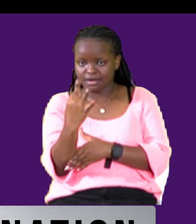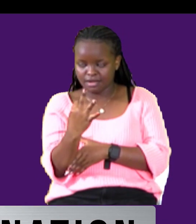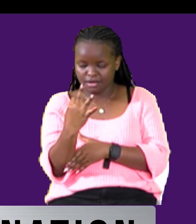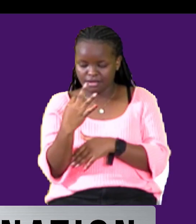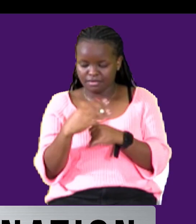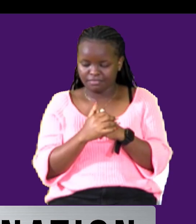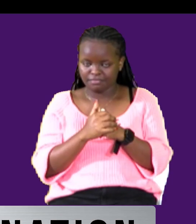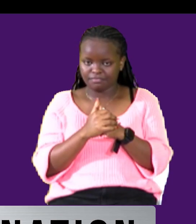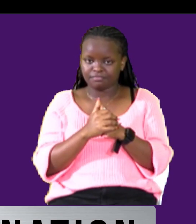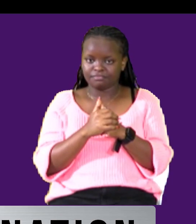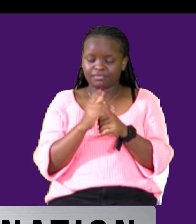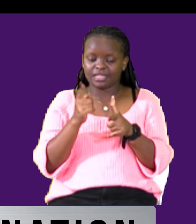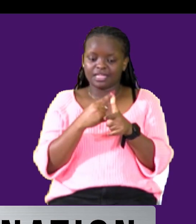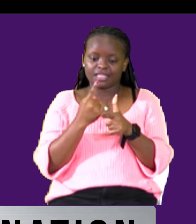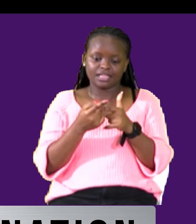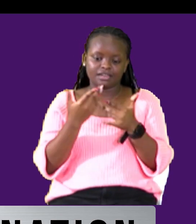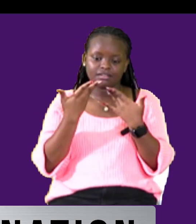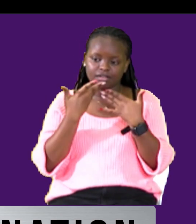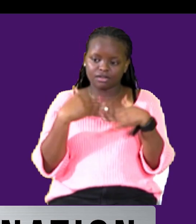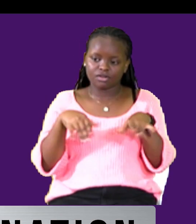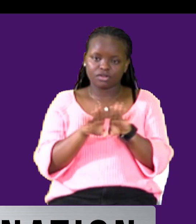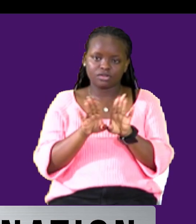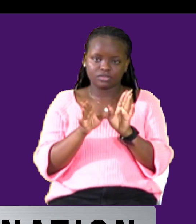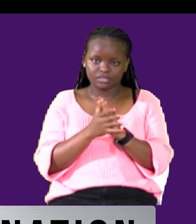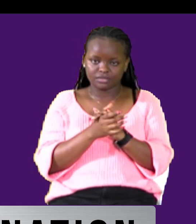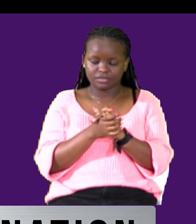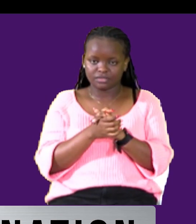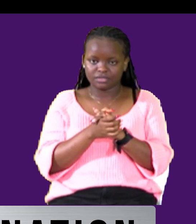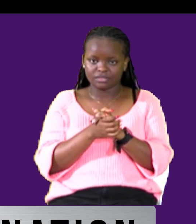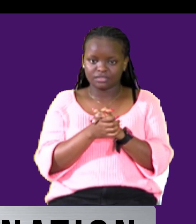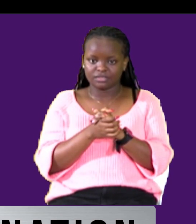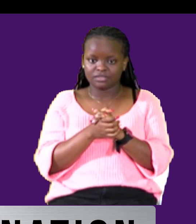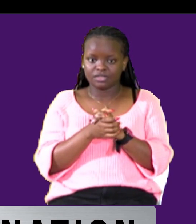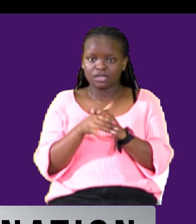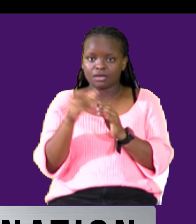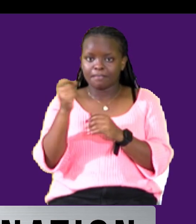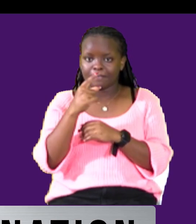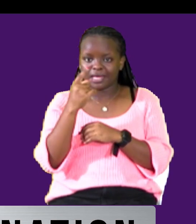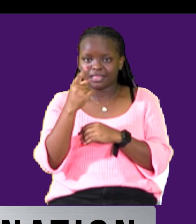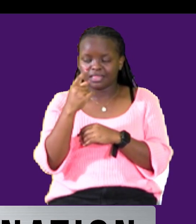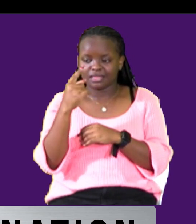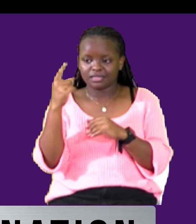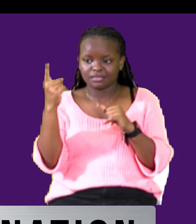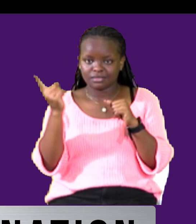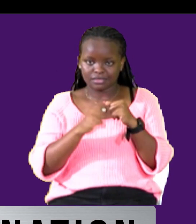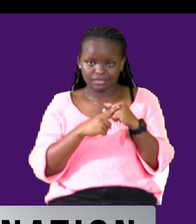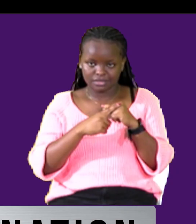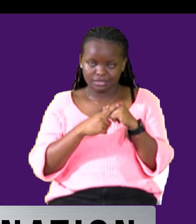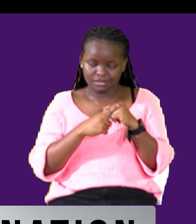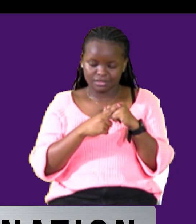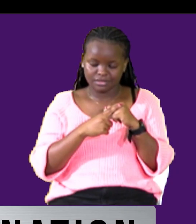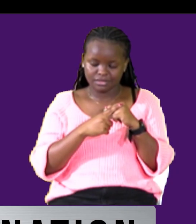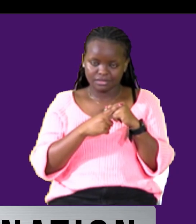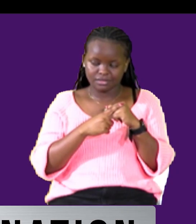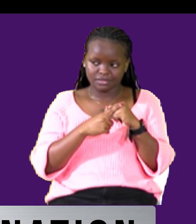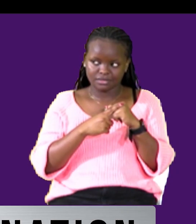Yes. Okay. And then we clear up for the. Okay. Then we clear up in June. Okay. Okay. Yeah.